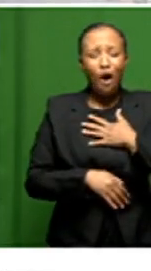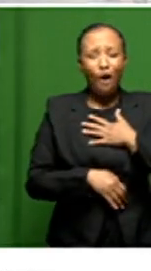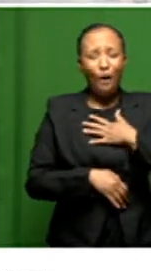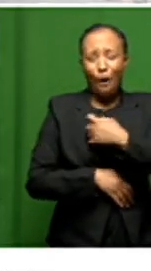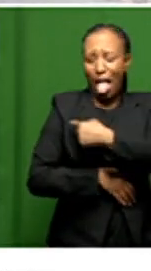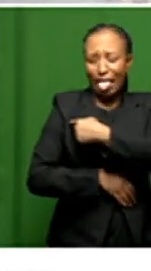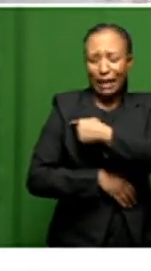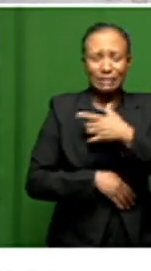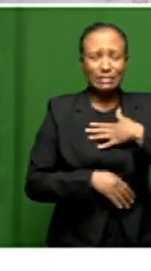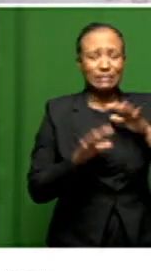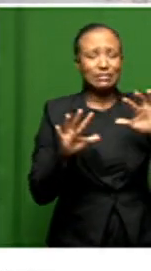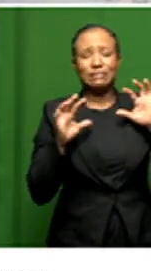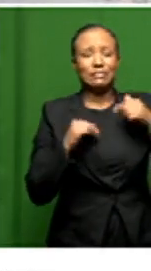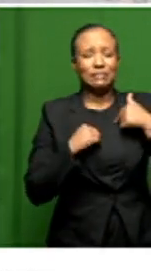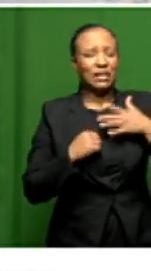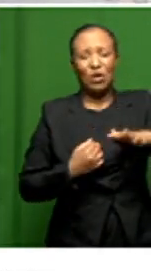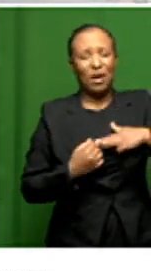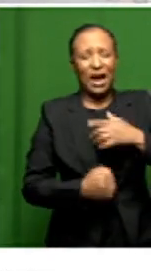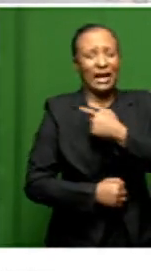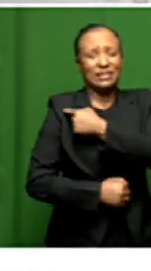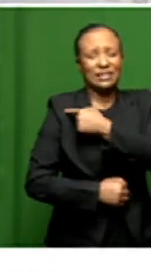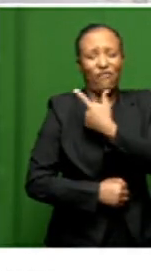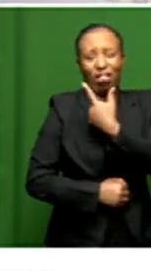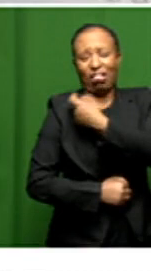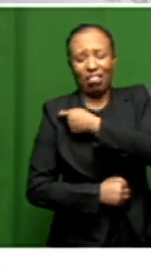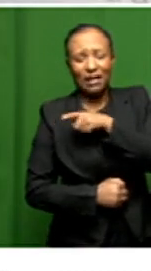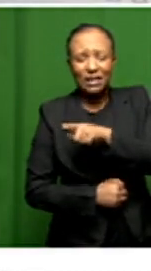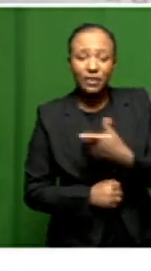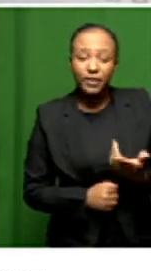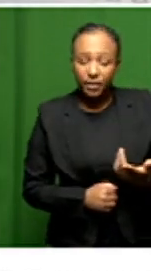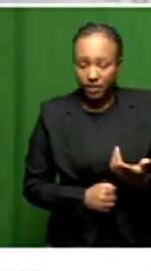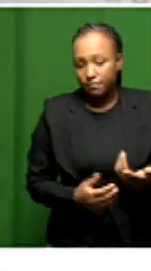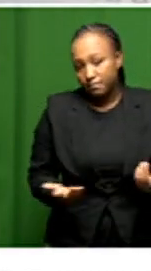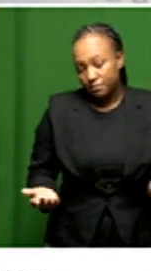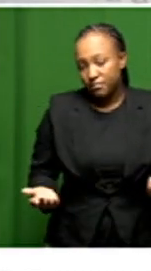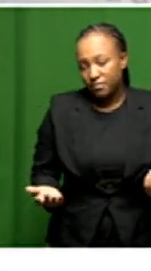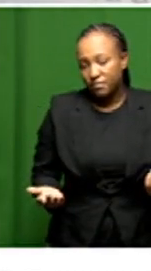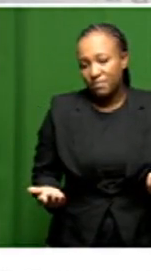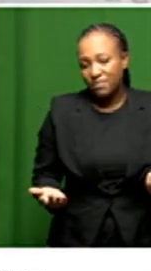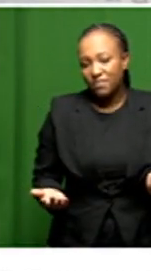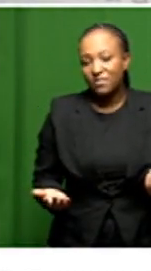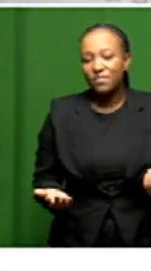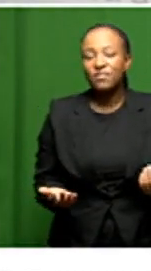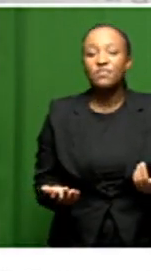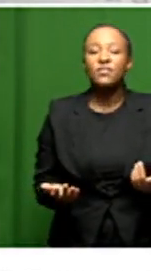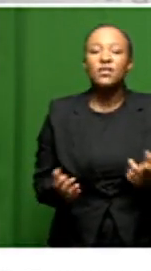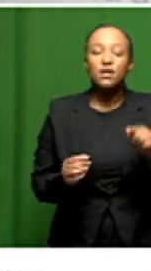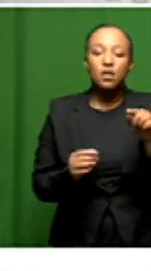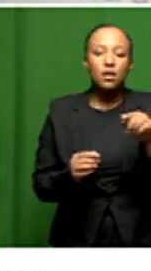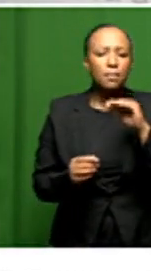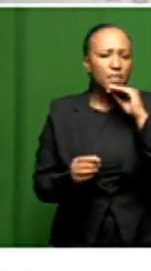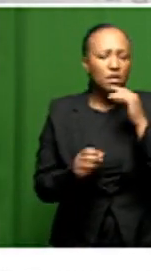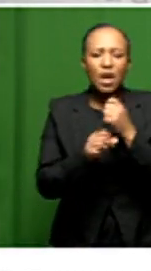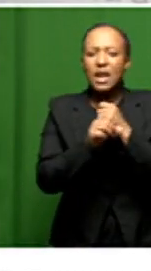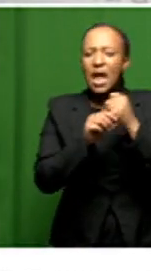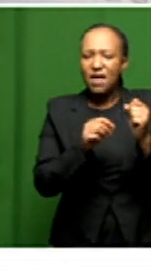not the best prospect to have to face a needle, but what's done. It's not something. Actually, it's not that we've never